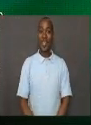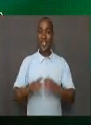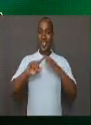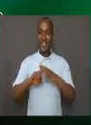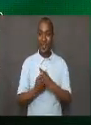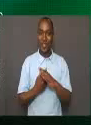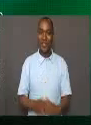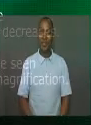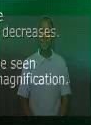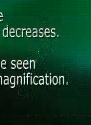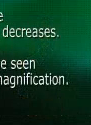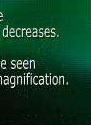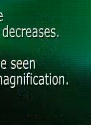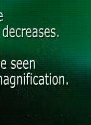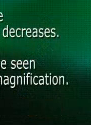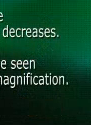Begin.